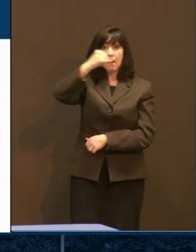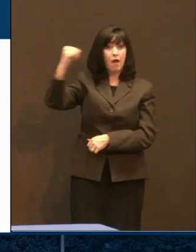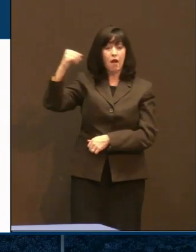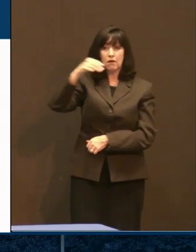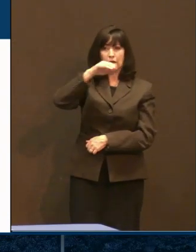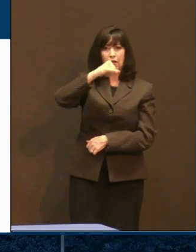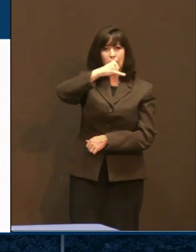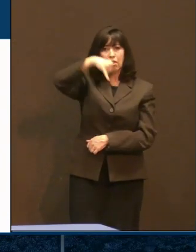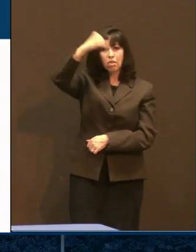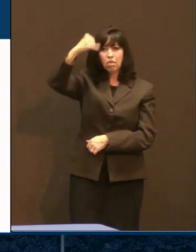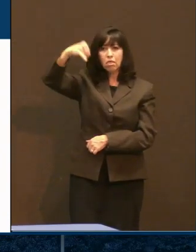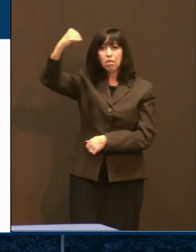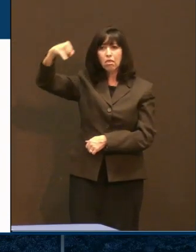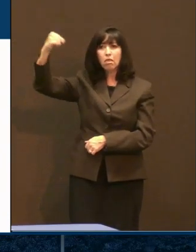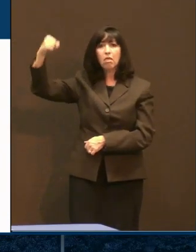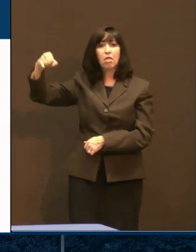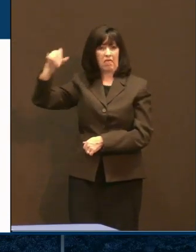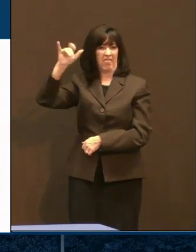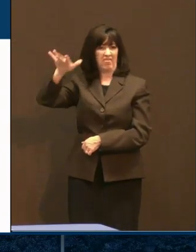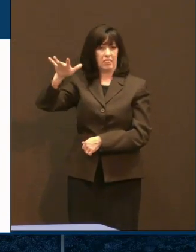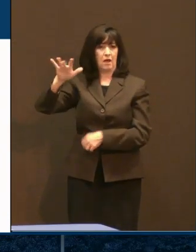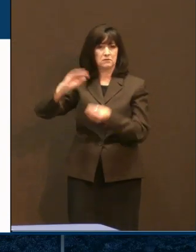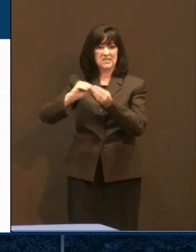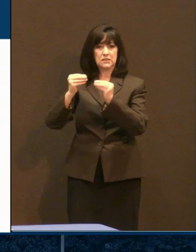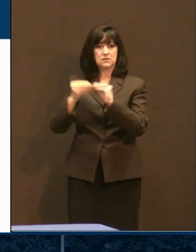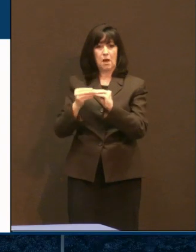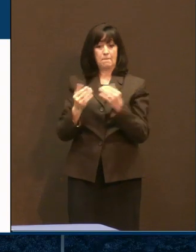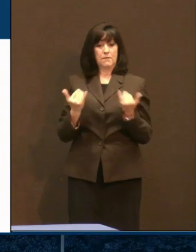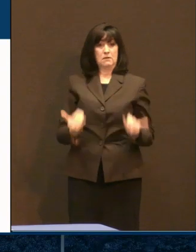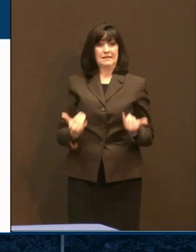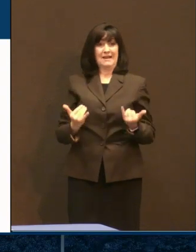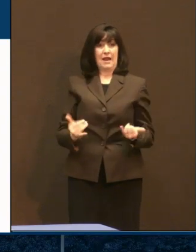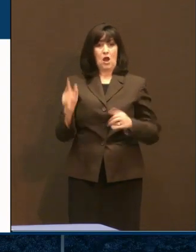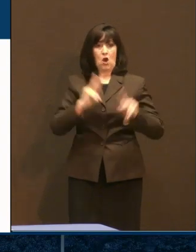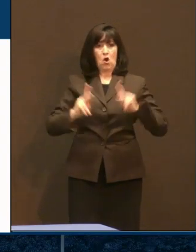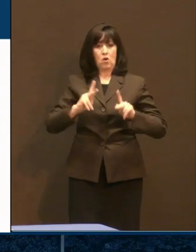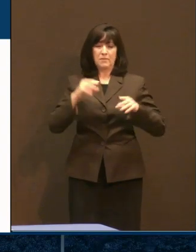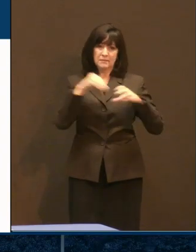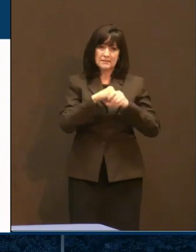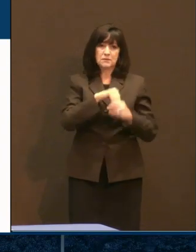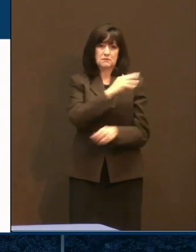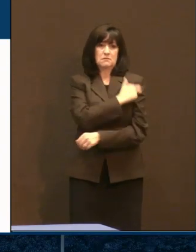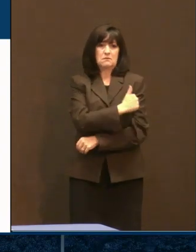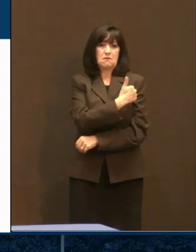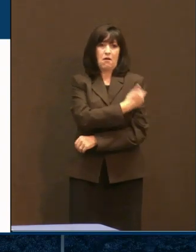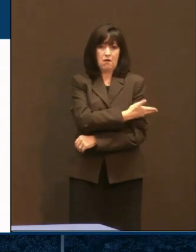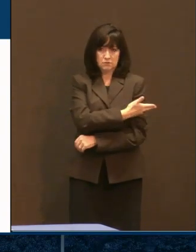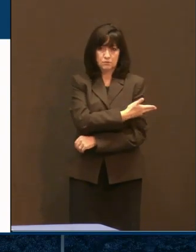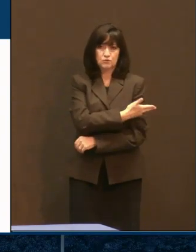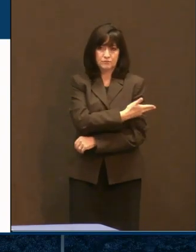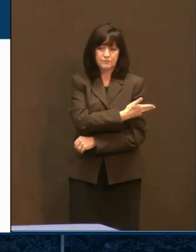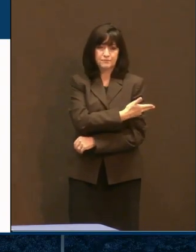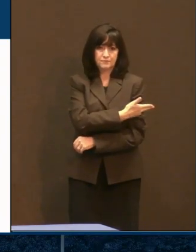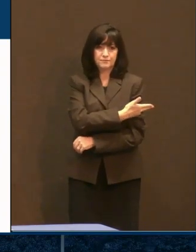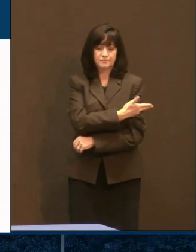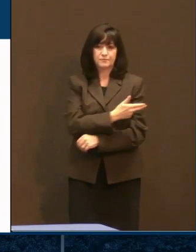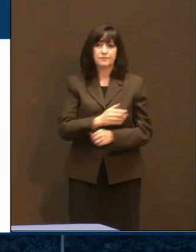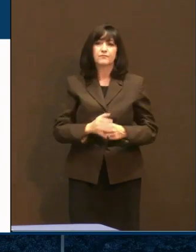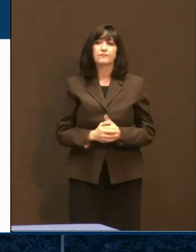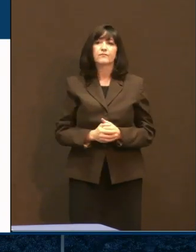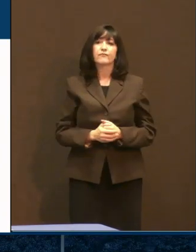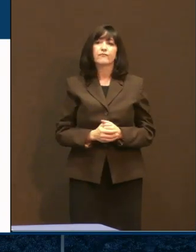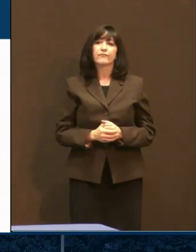of current hospitalizations, and it's still trending upward, but flattening out. If we were to extend that graph to